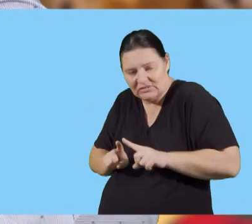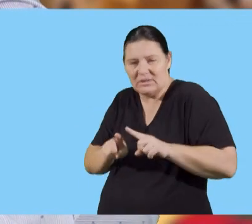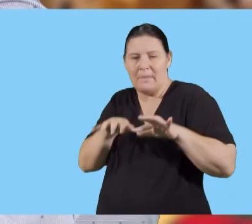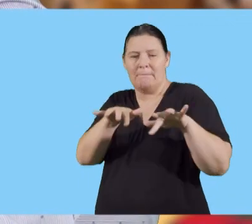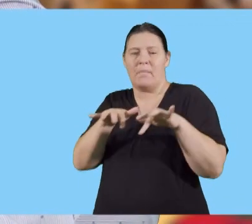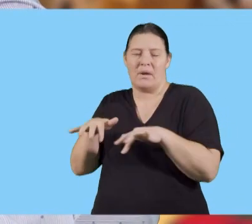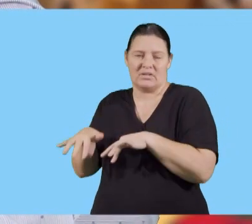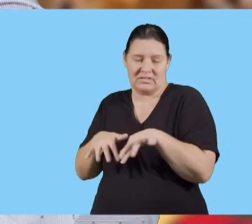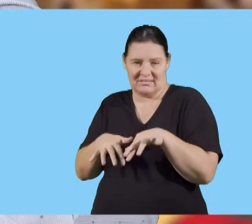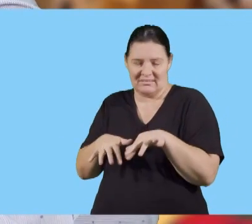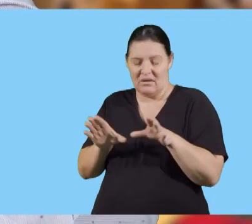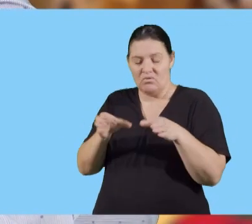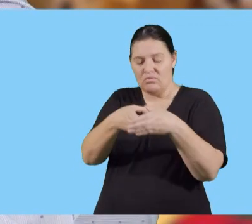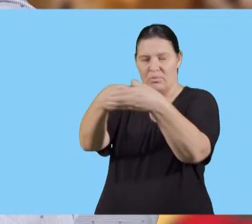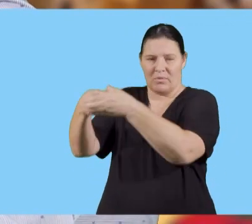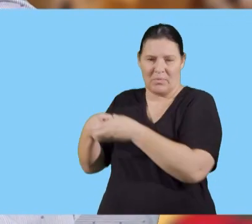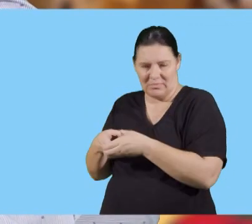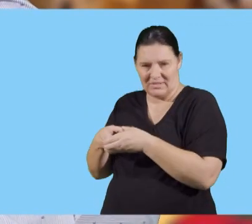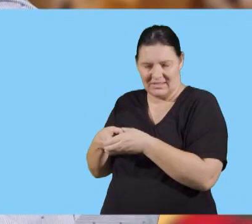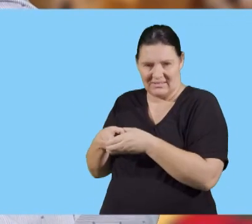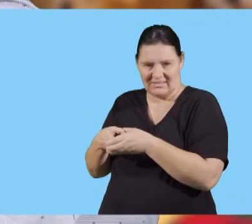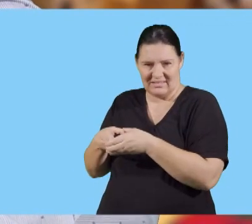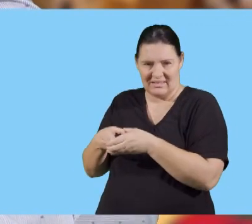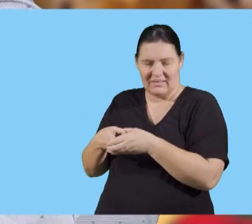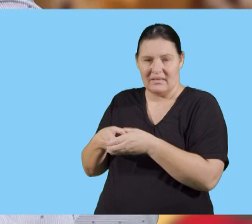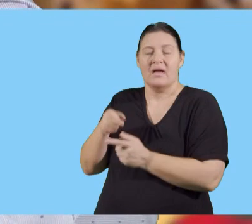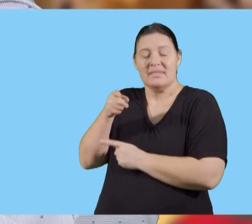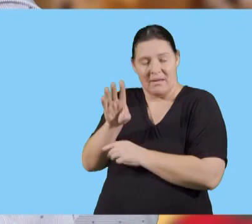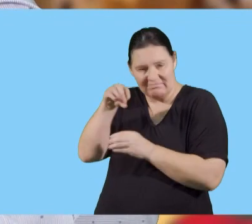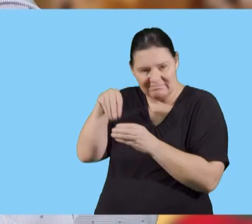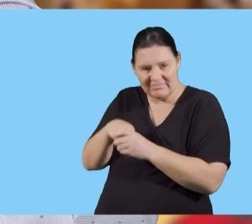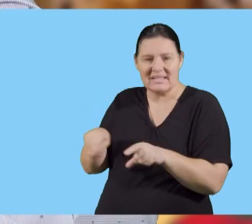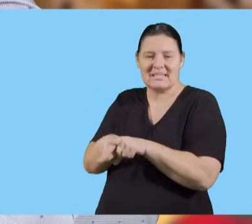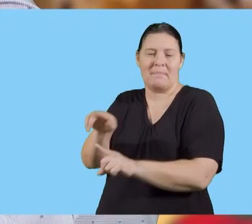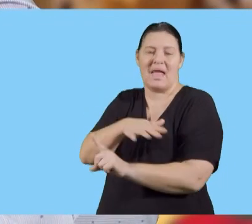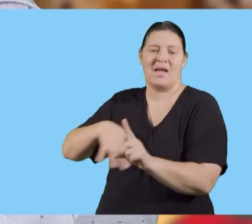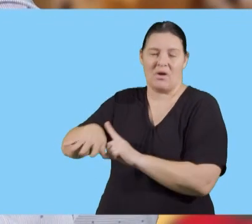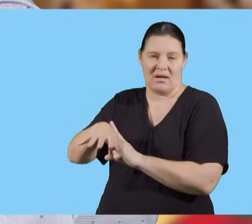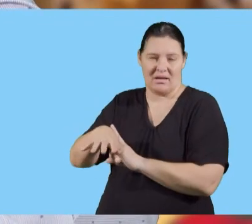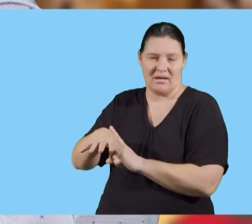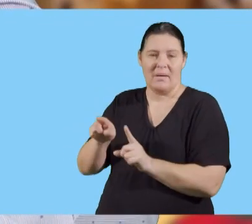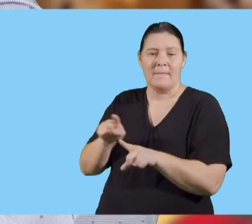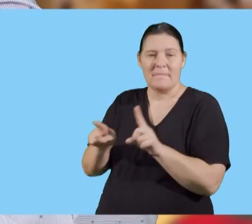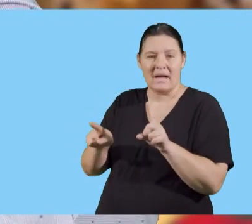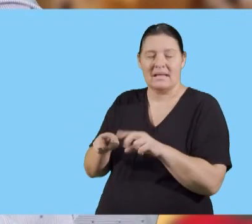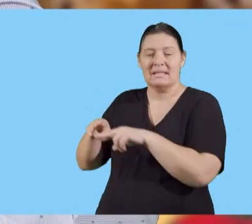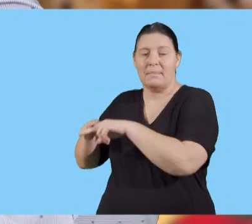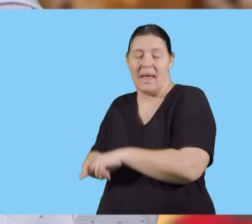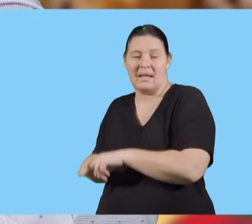it is a variety of populations and they are found in the same area, but in this instance